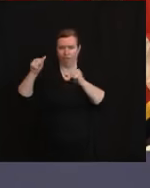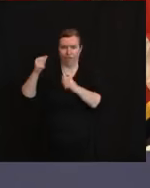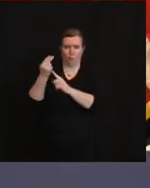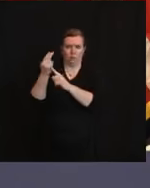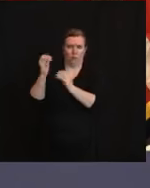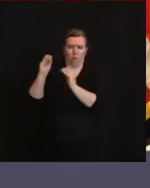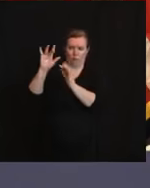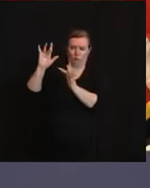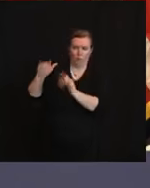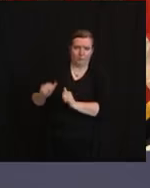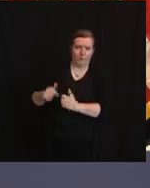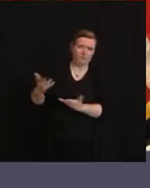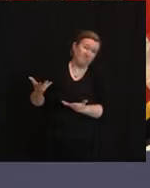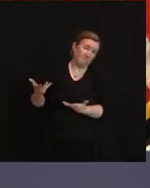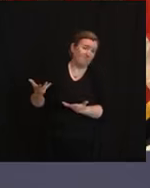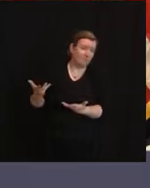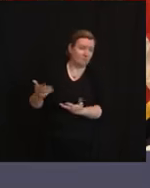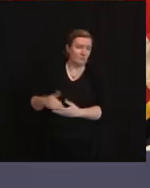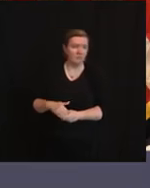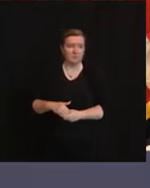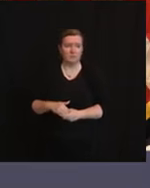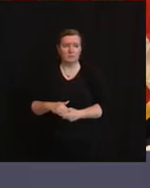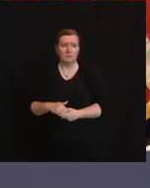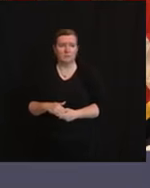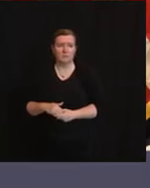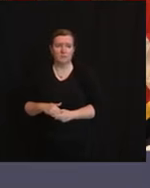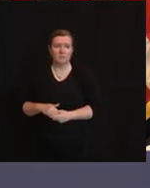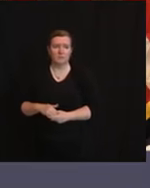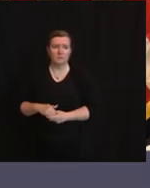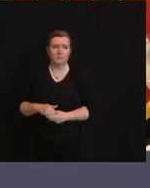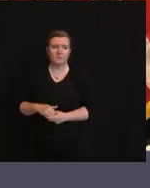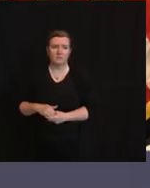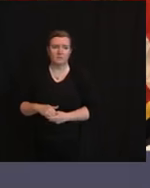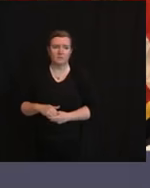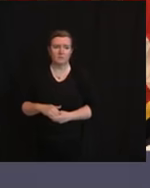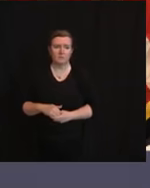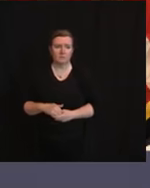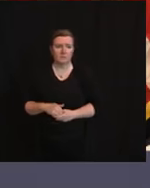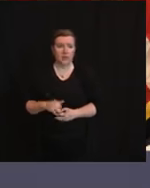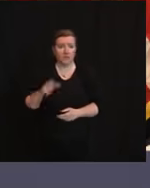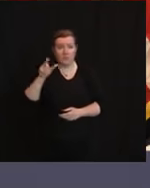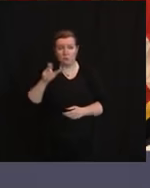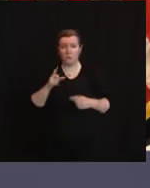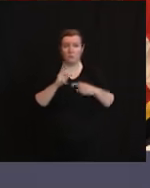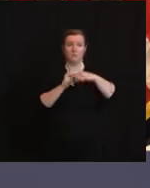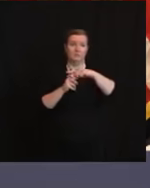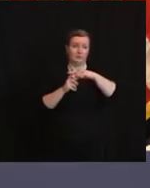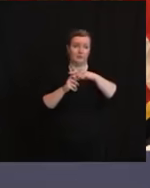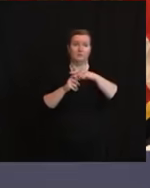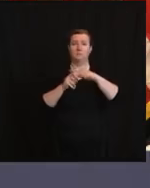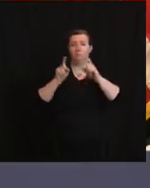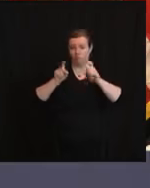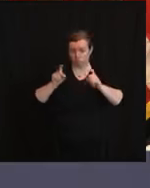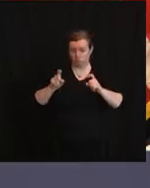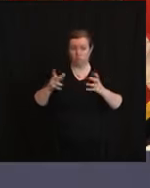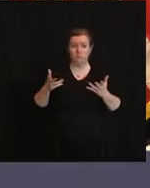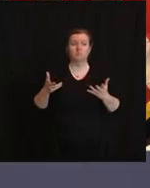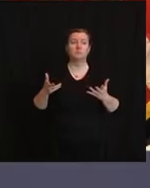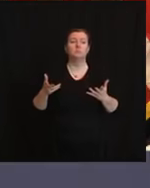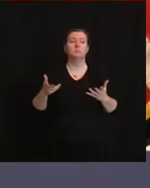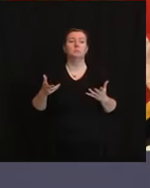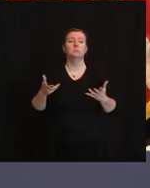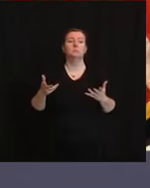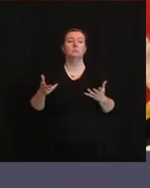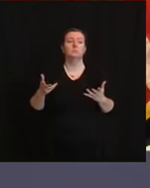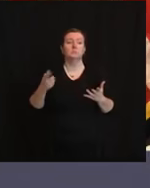wargaming places where we could send people if they tested positive in a reopening context, the answer is yes, other